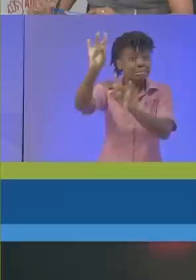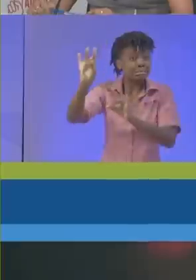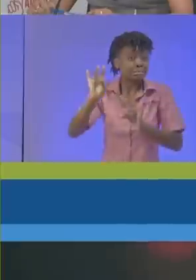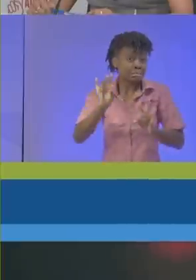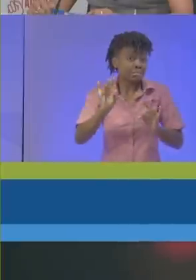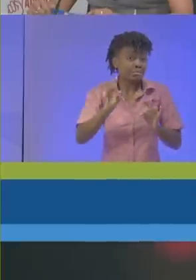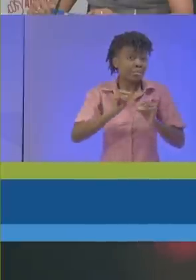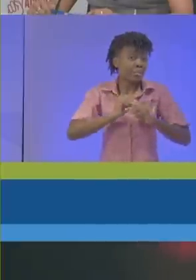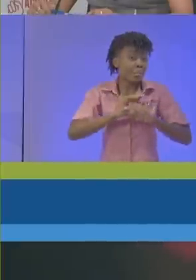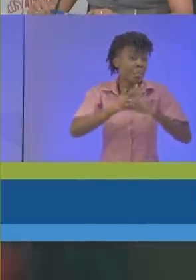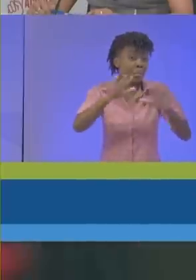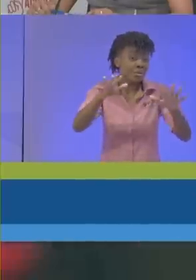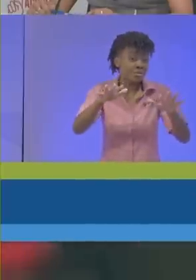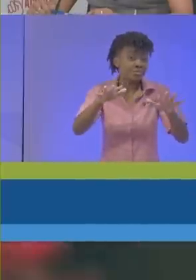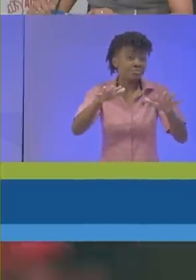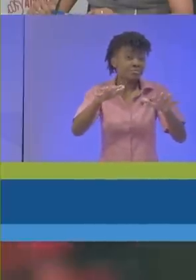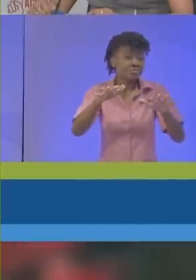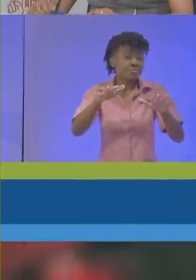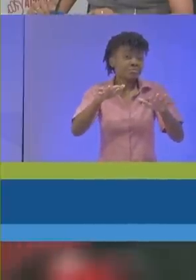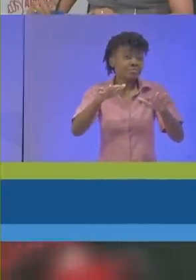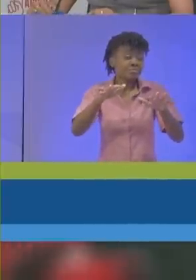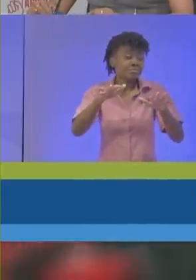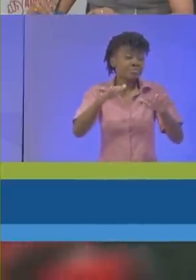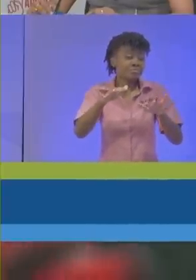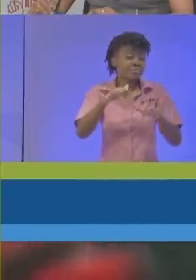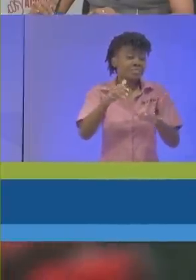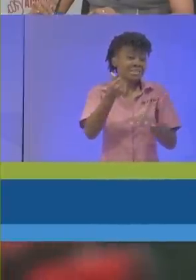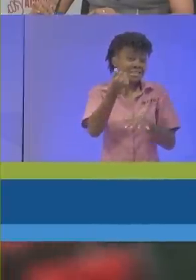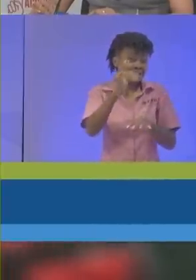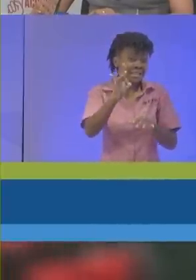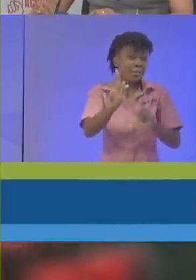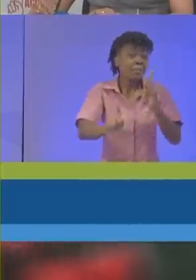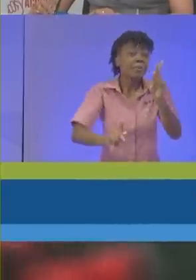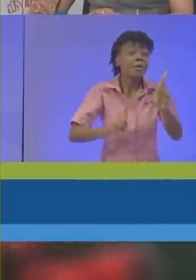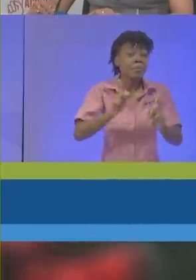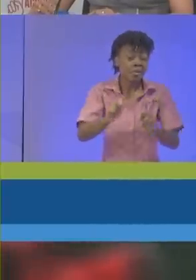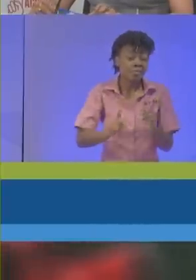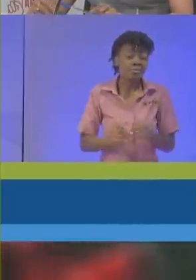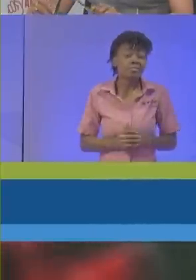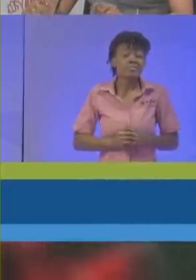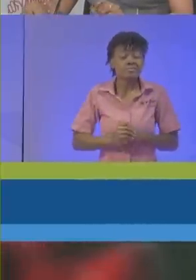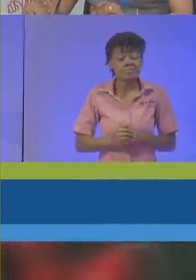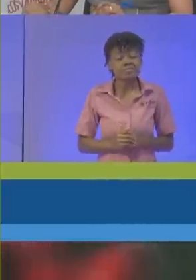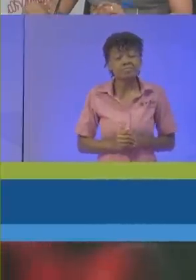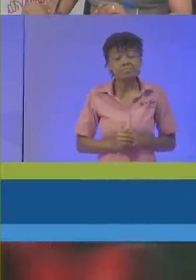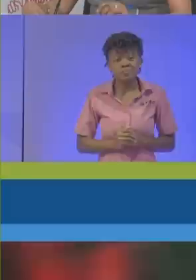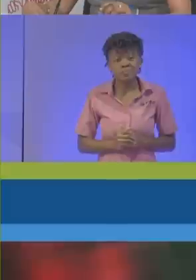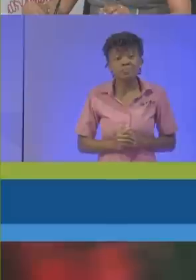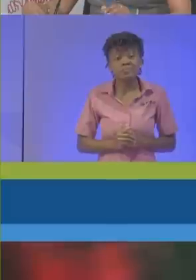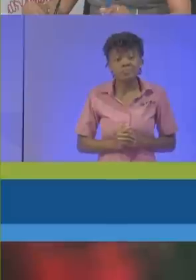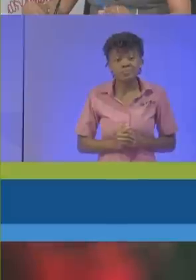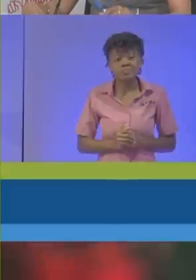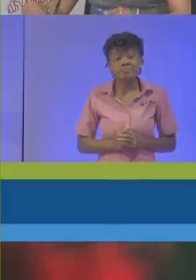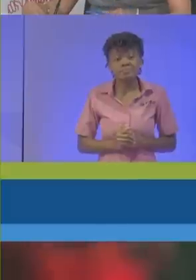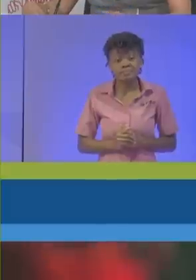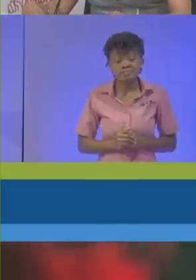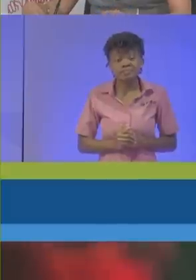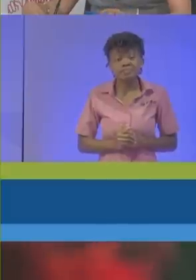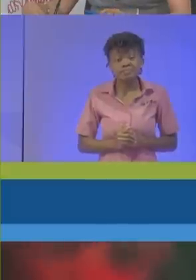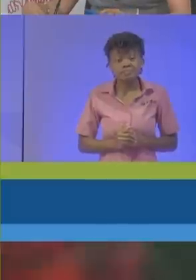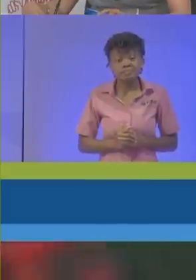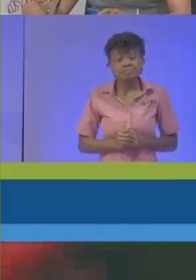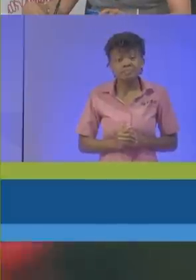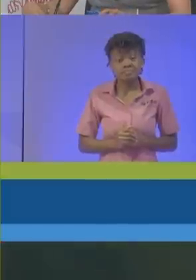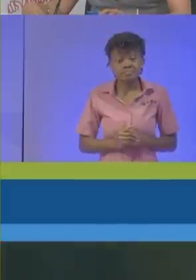hours when an infectious person has been. What's worse, a person is infectious 3 to 5 days before the onset